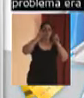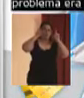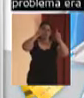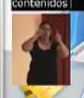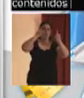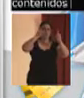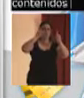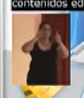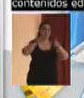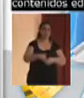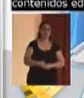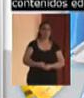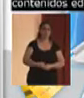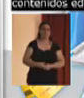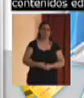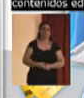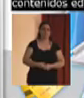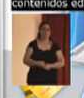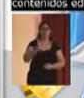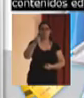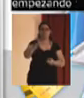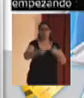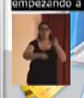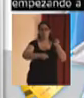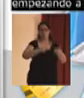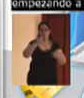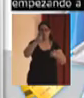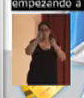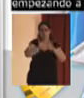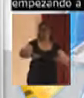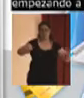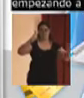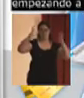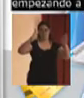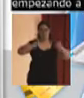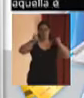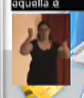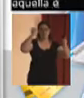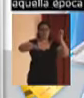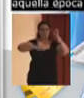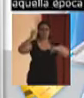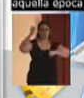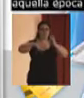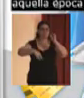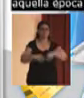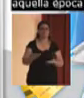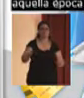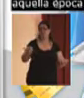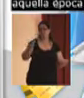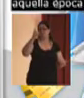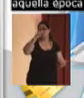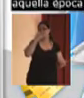the activities or the contents that were being introduced in the